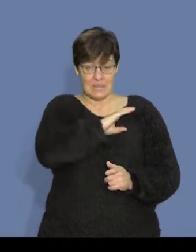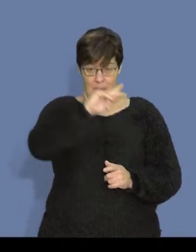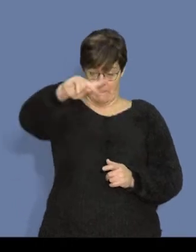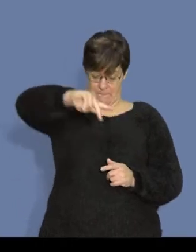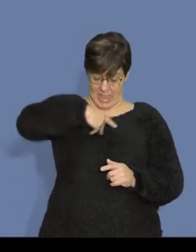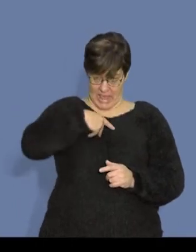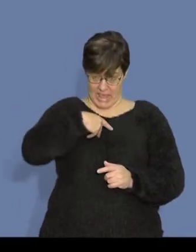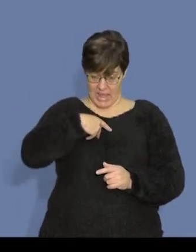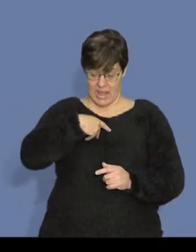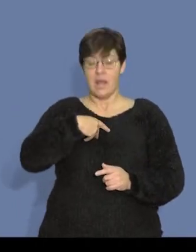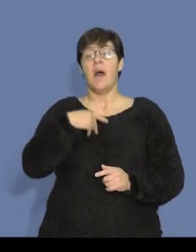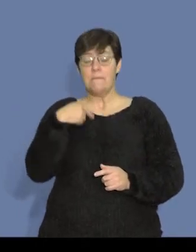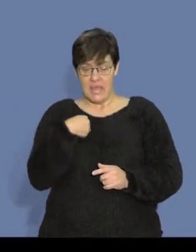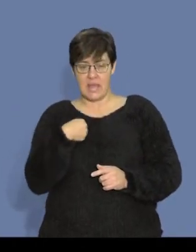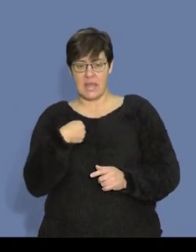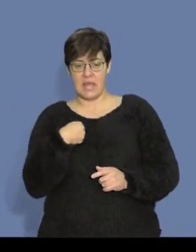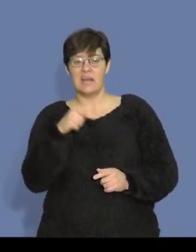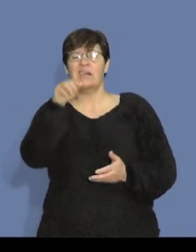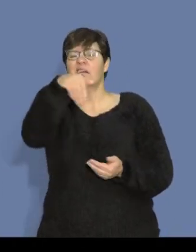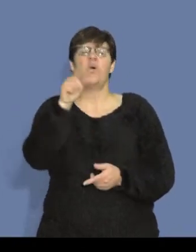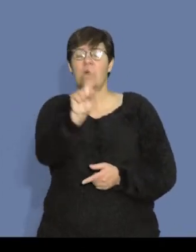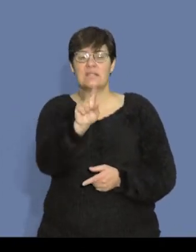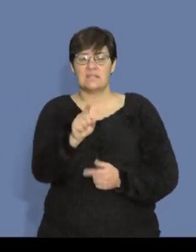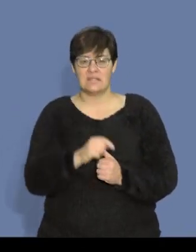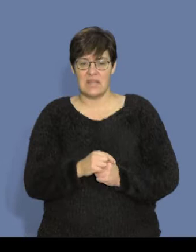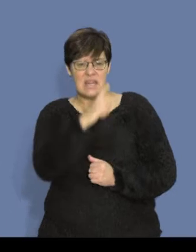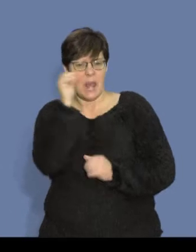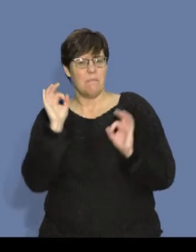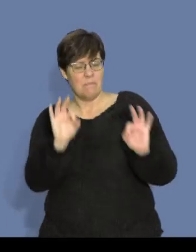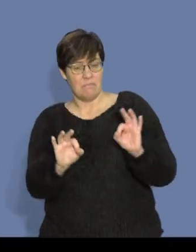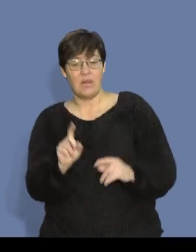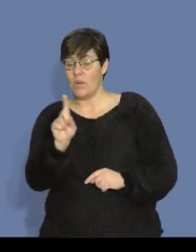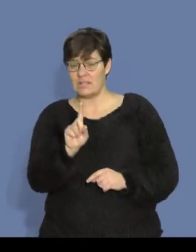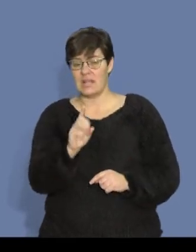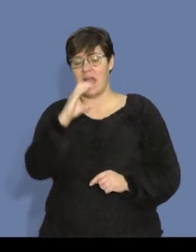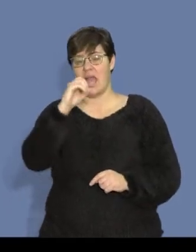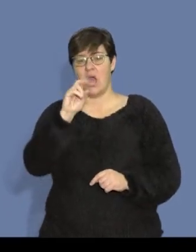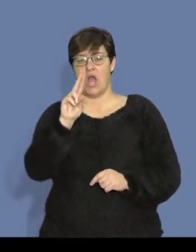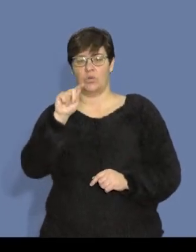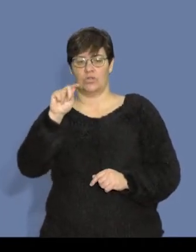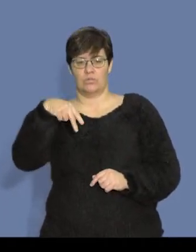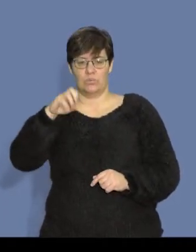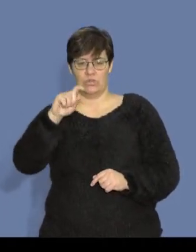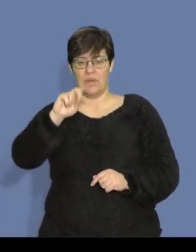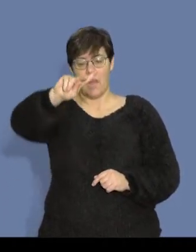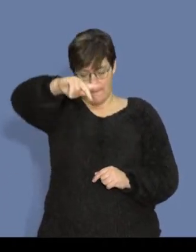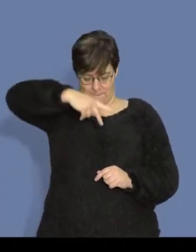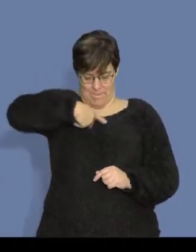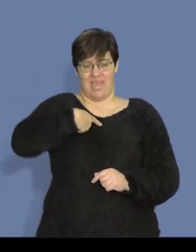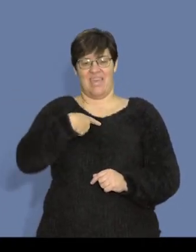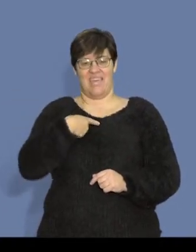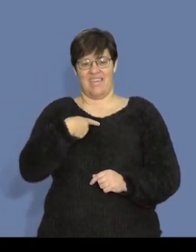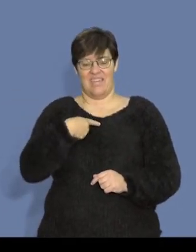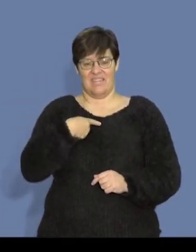have to choose the correct alternate. Clearly you can see that this will be your output